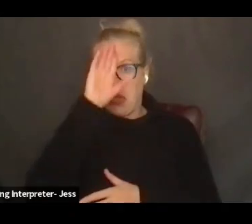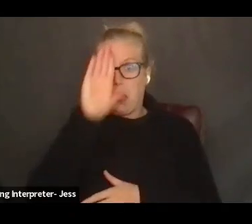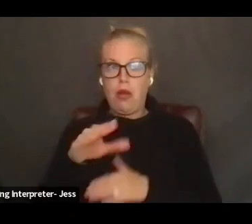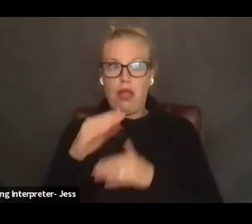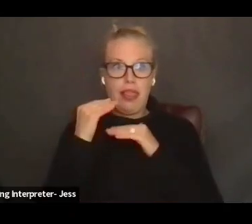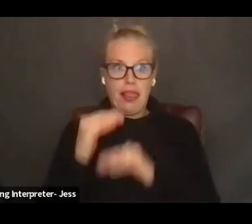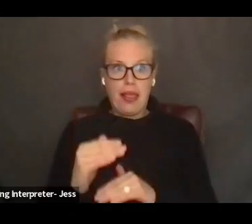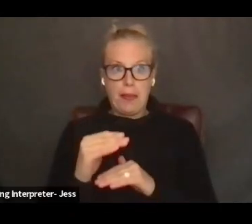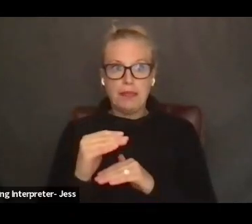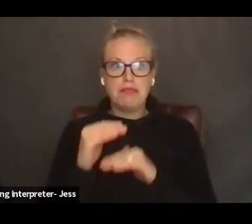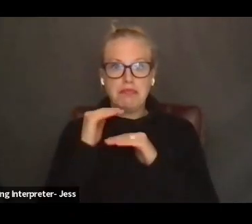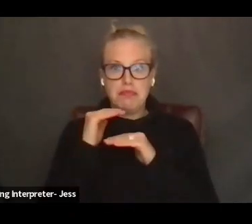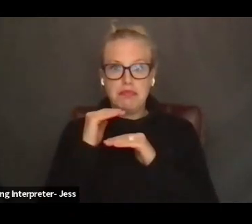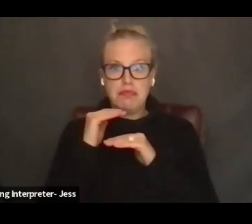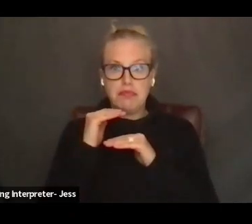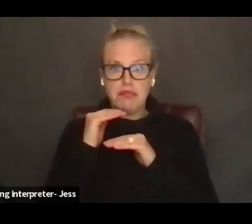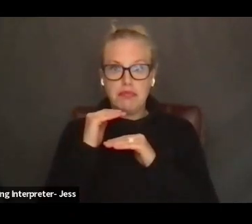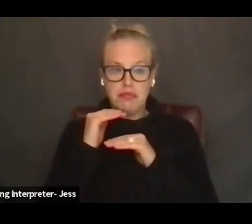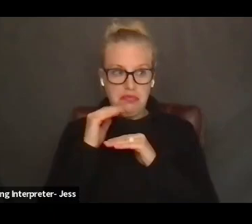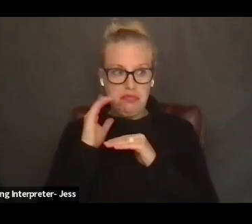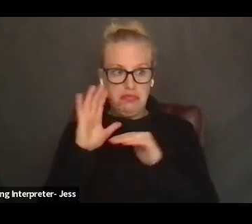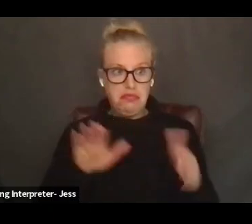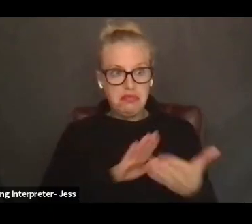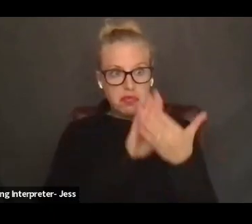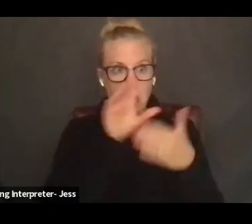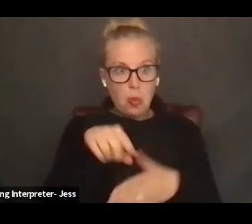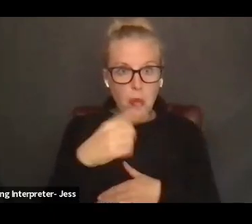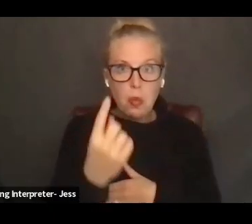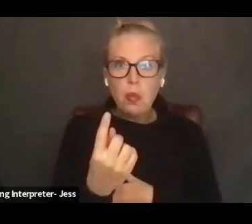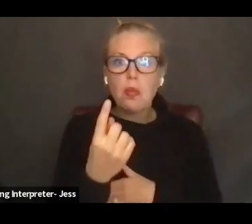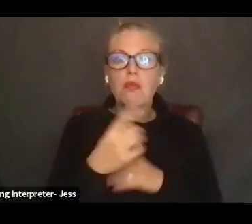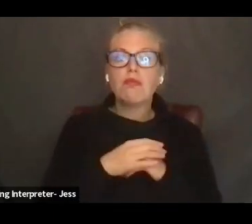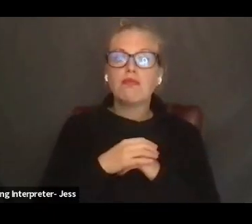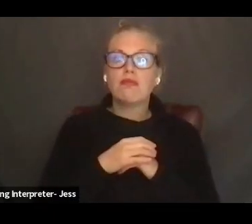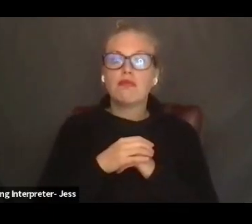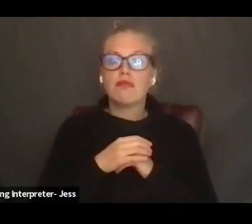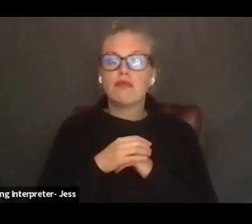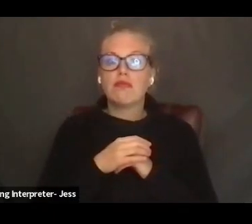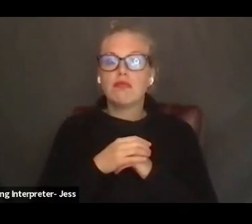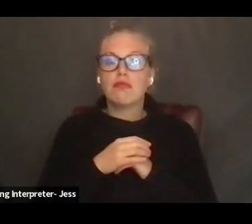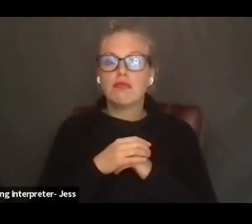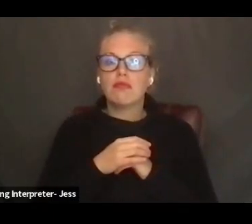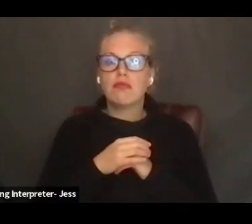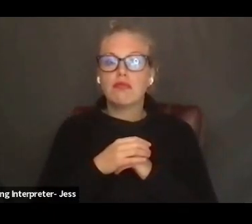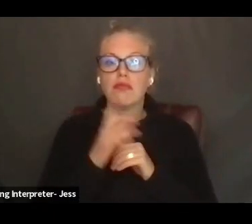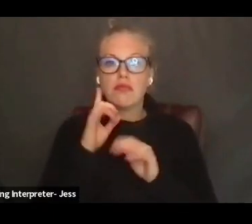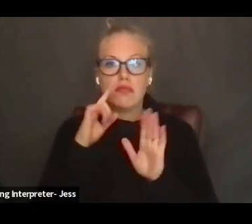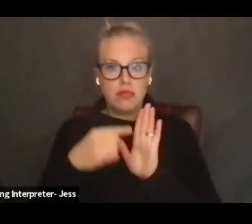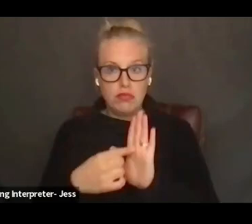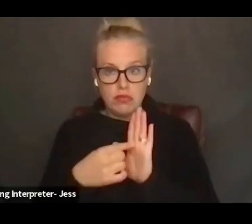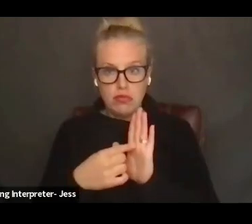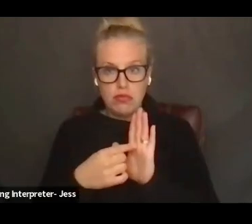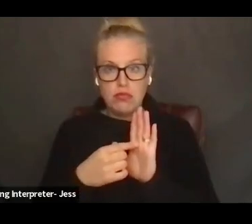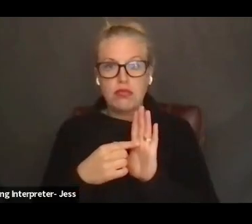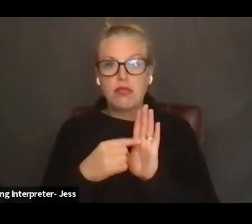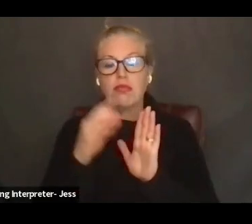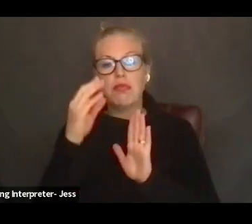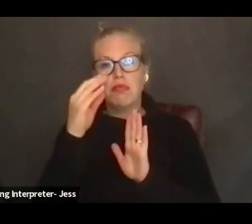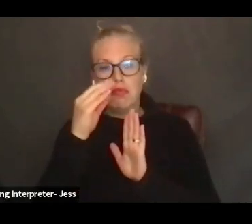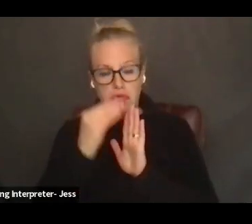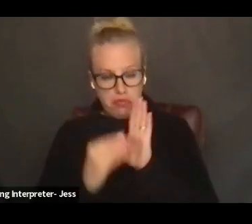that way of doing it. If for example, I've done a